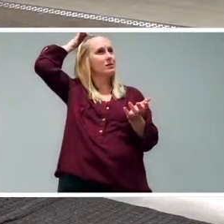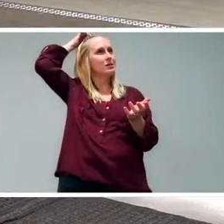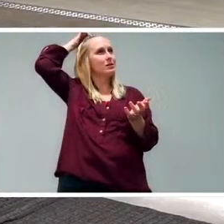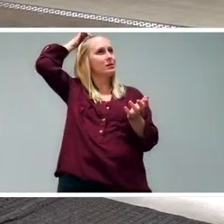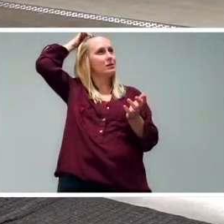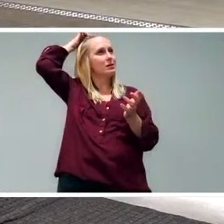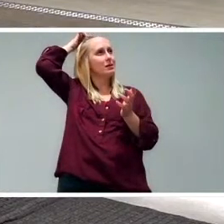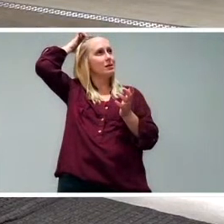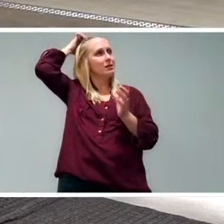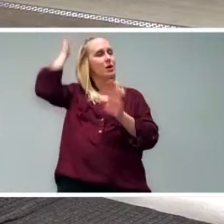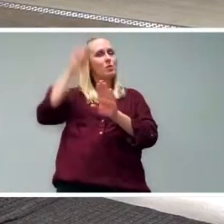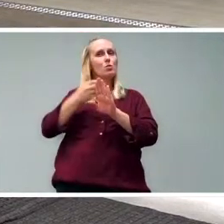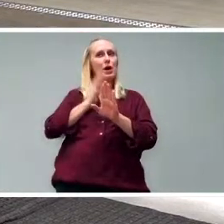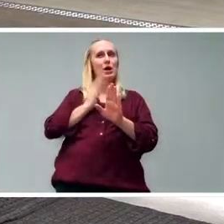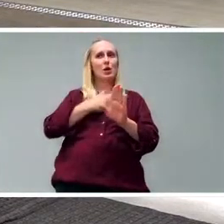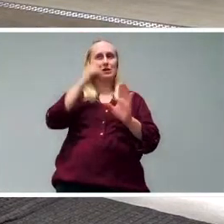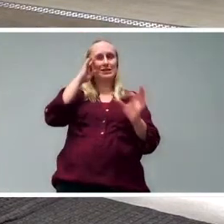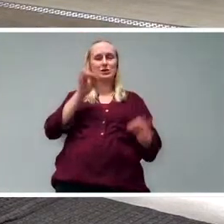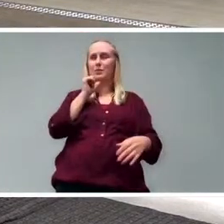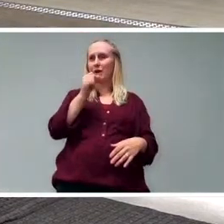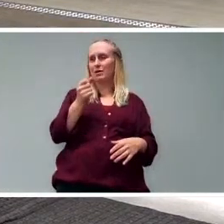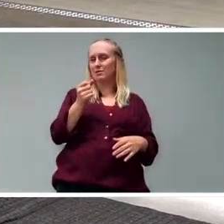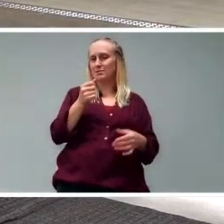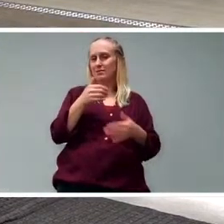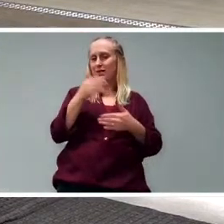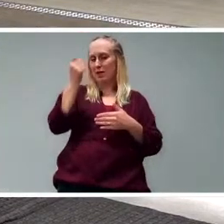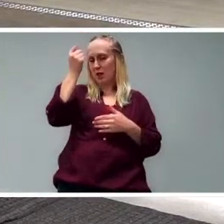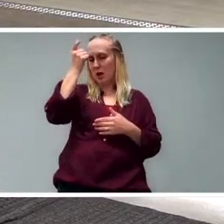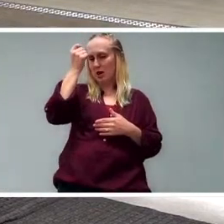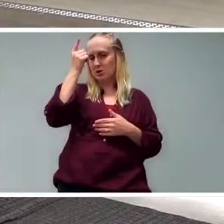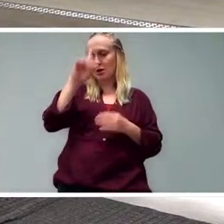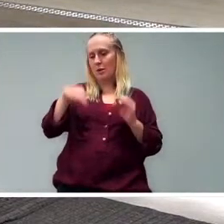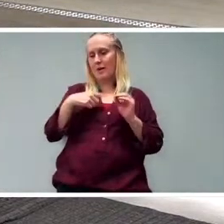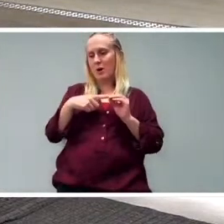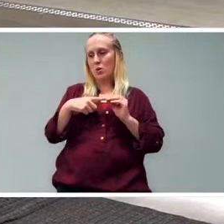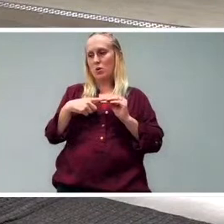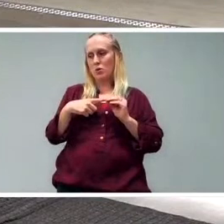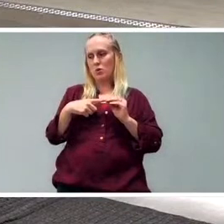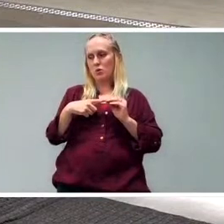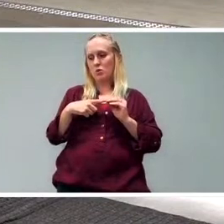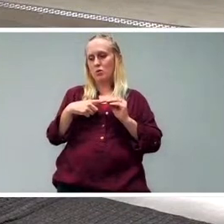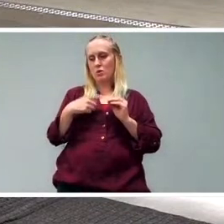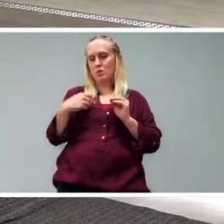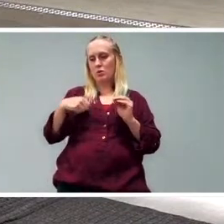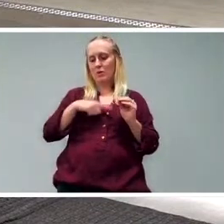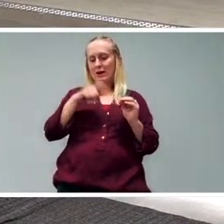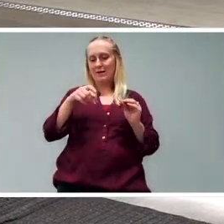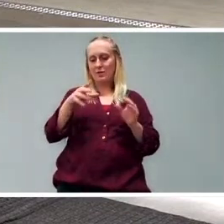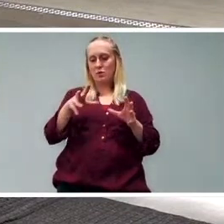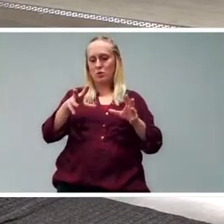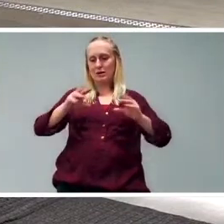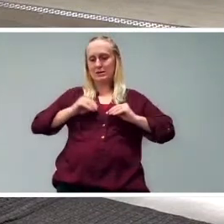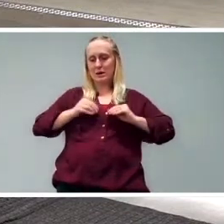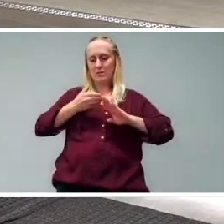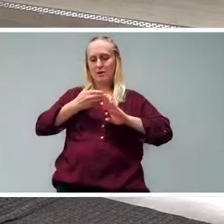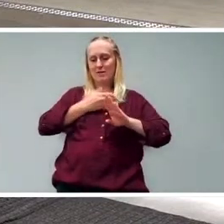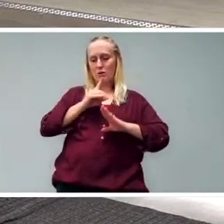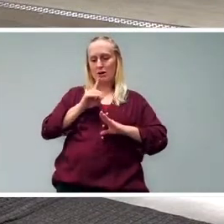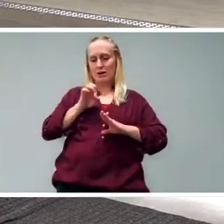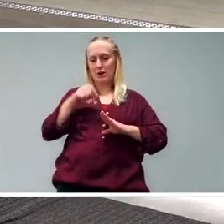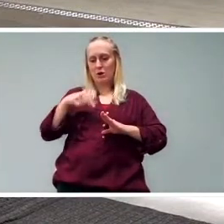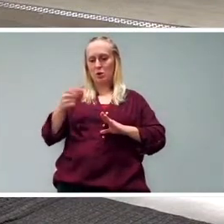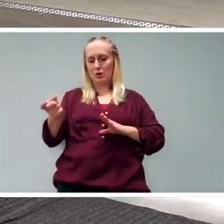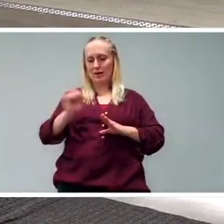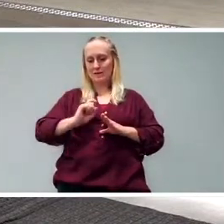Like, I'm not quite following the logic of why we have to accept it before DEQ can give us that letter.